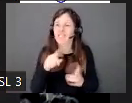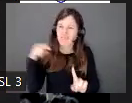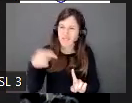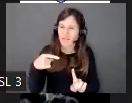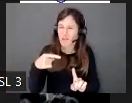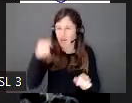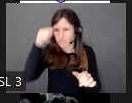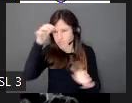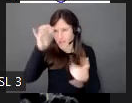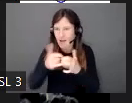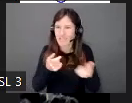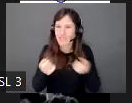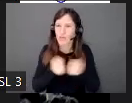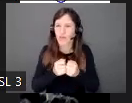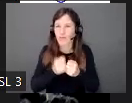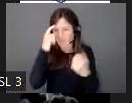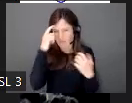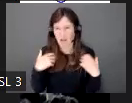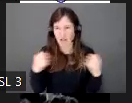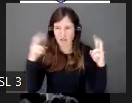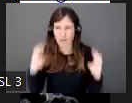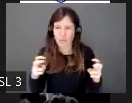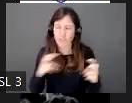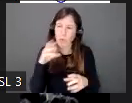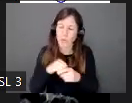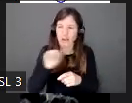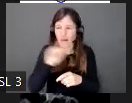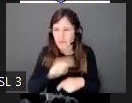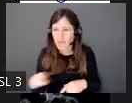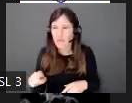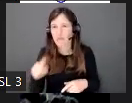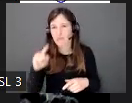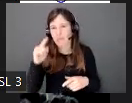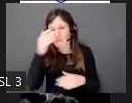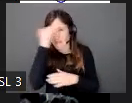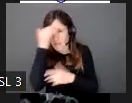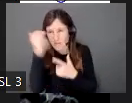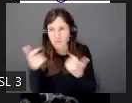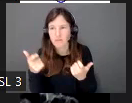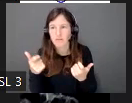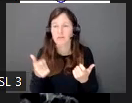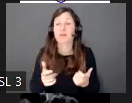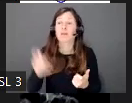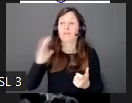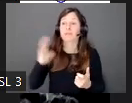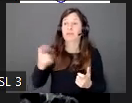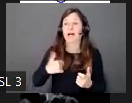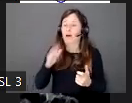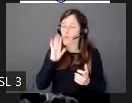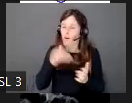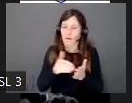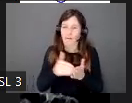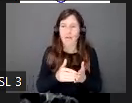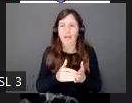dementias and Alzheimer's in the check wells with officers. I remember doing check wells of the senior way back when. I would look in the fridge